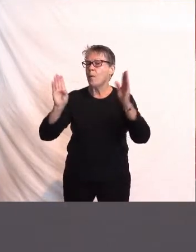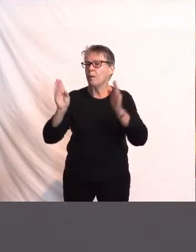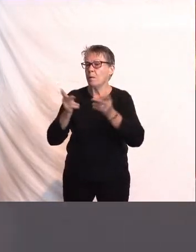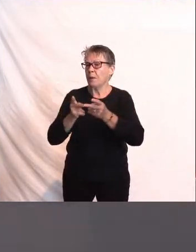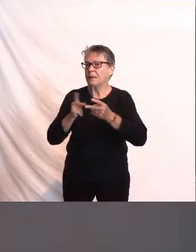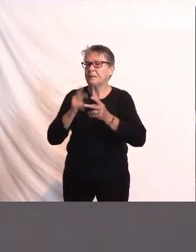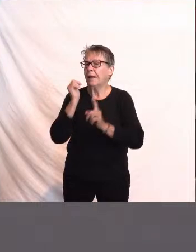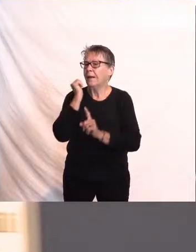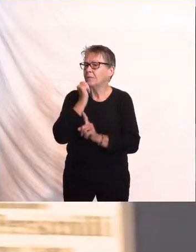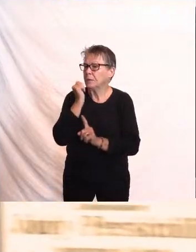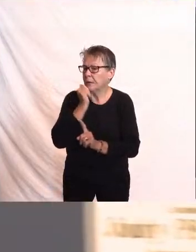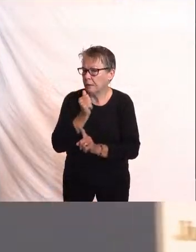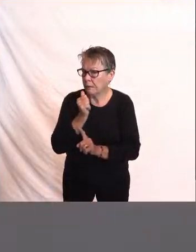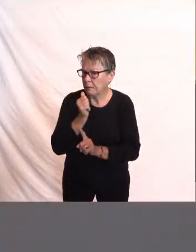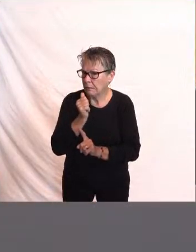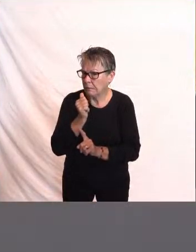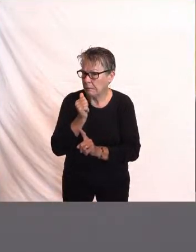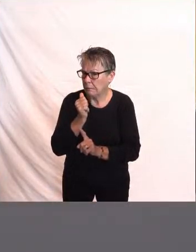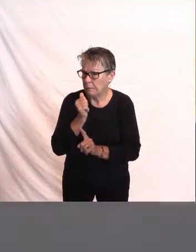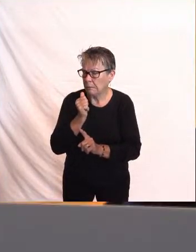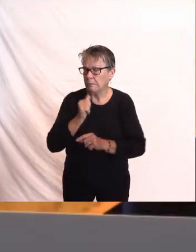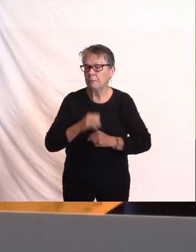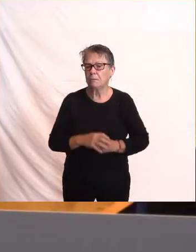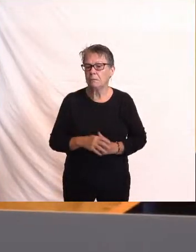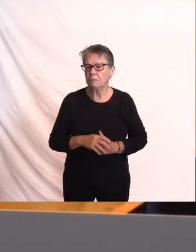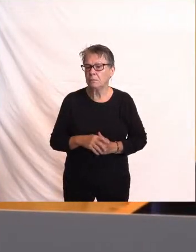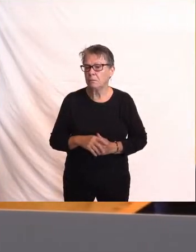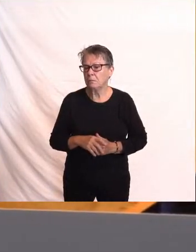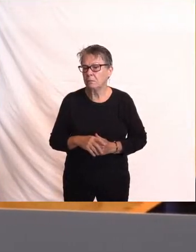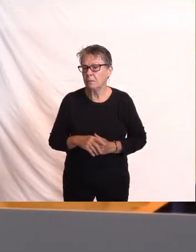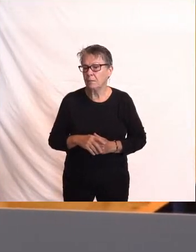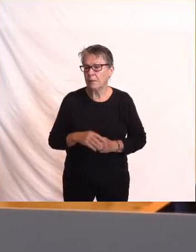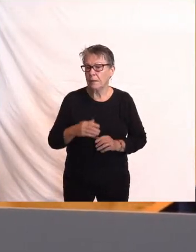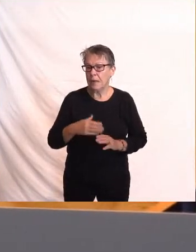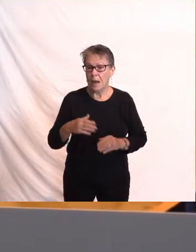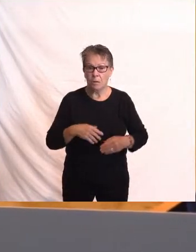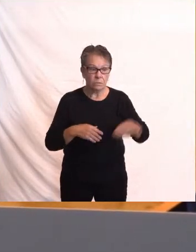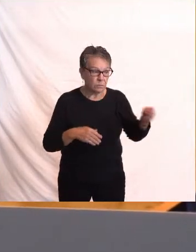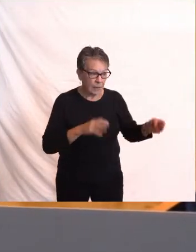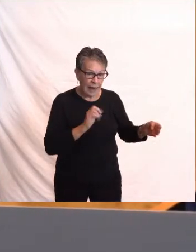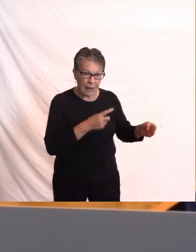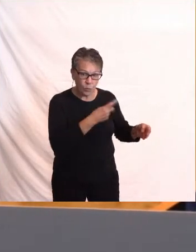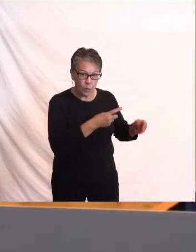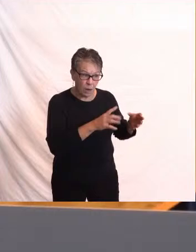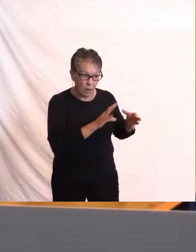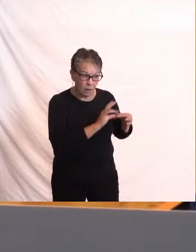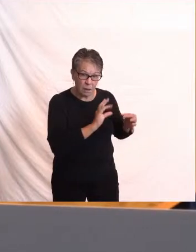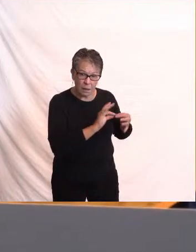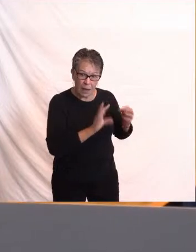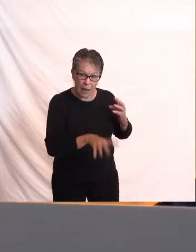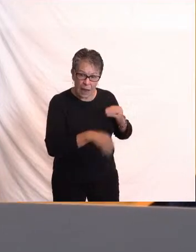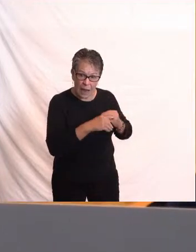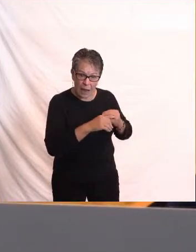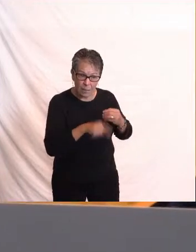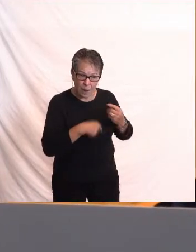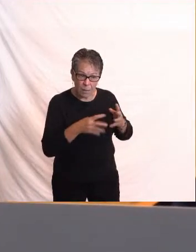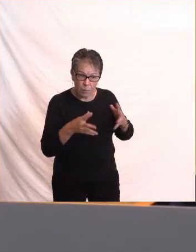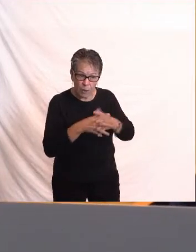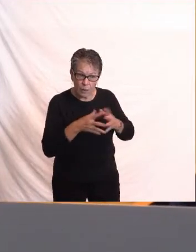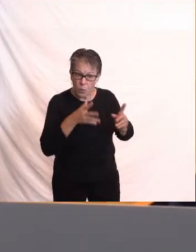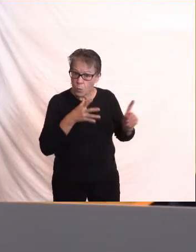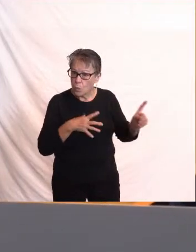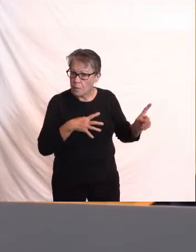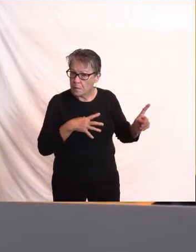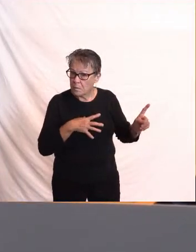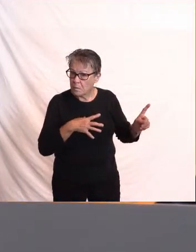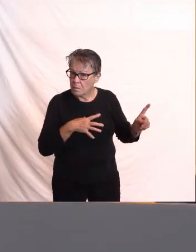Ed, anything you want to add, particularly on the pregnant women question? It is very understandable.